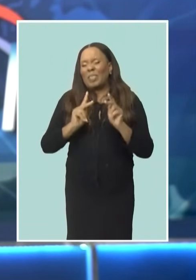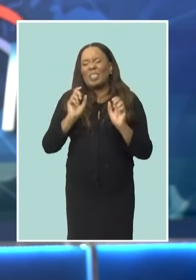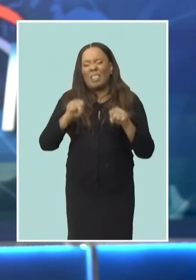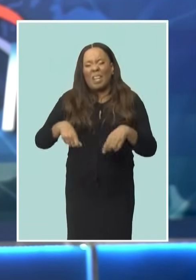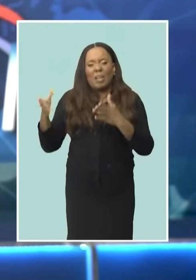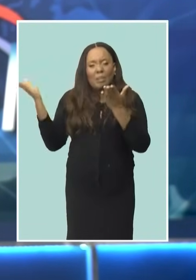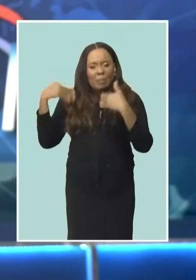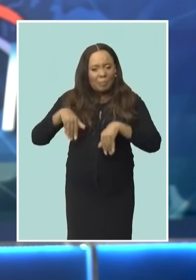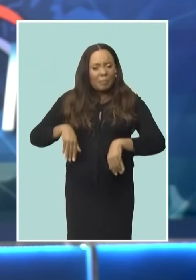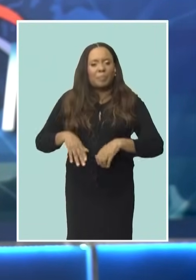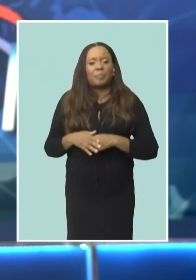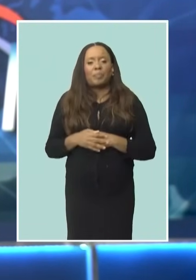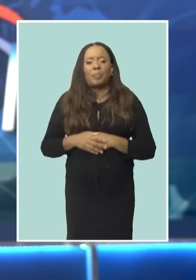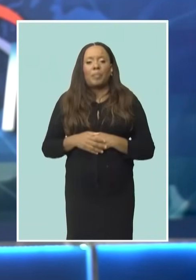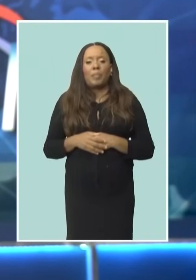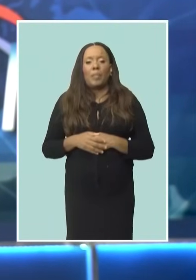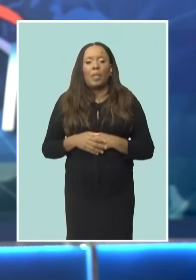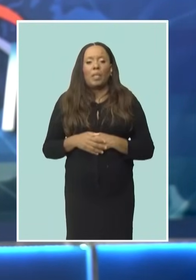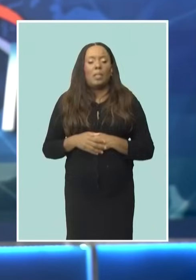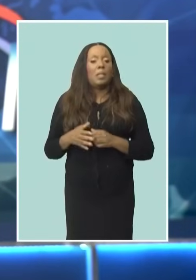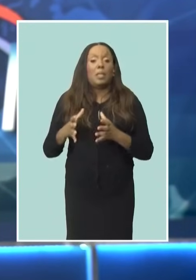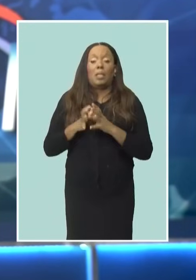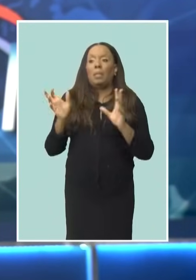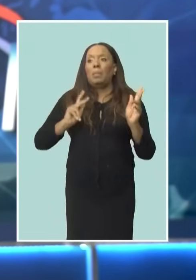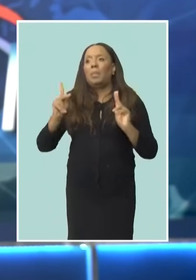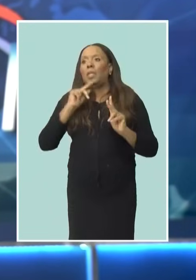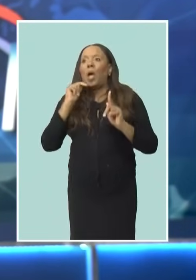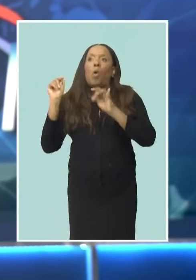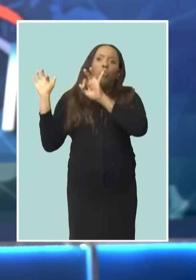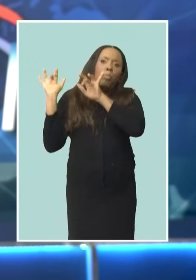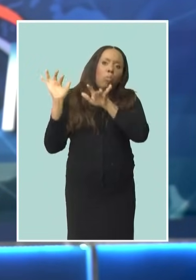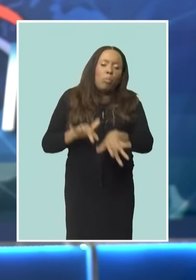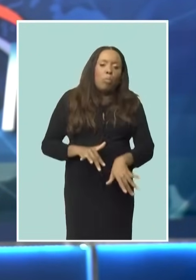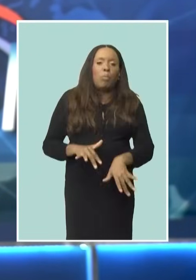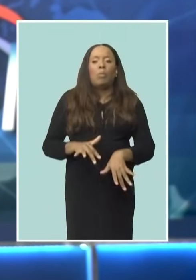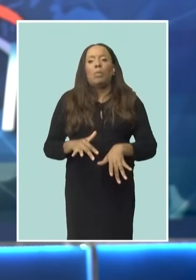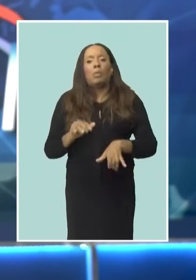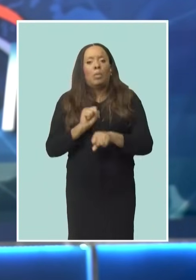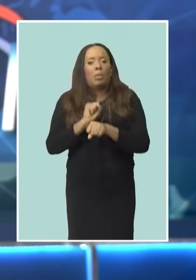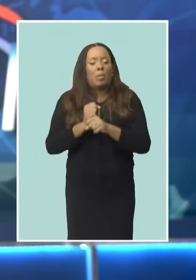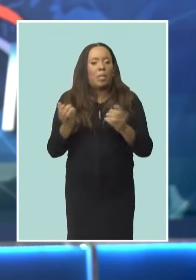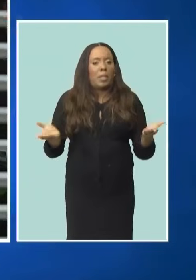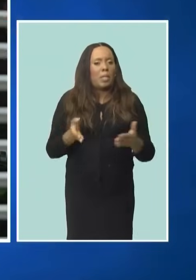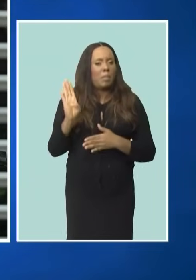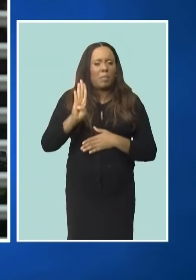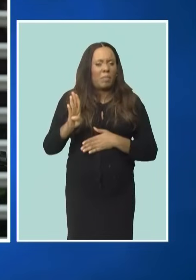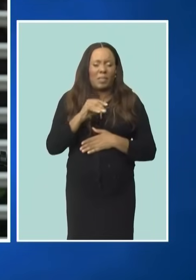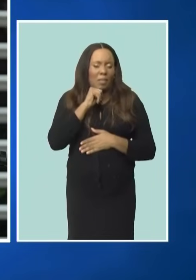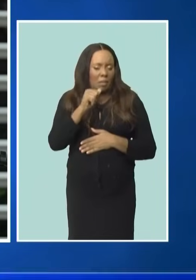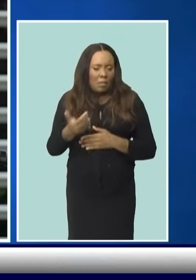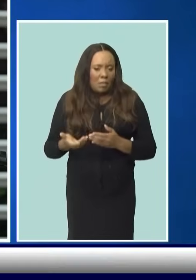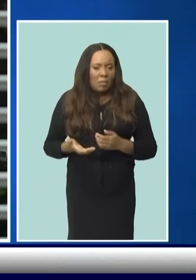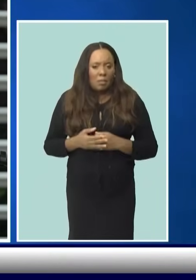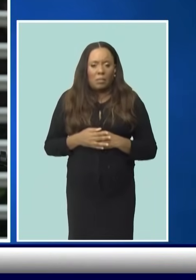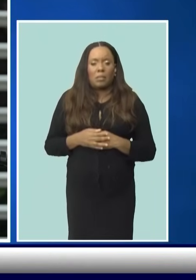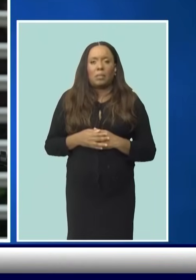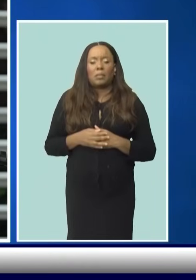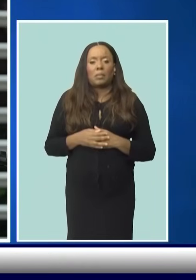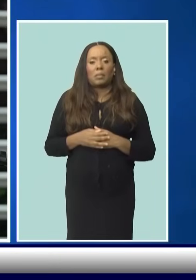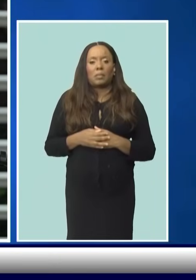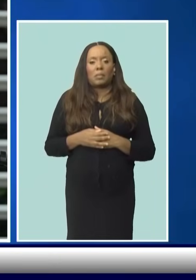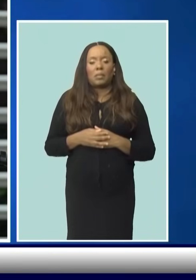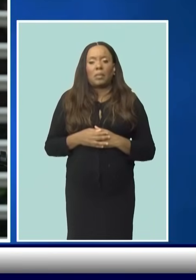an extraordinary amount of CARICOM nationals rushing to Barbados. Pretty much right now as it